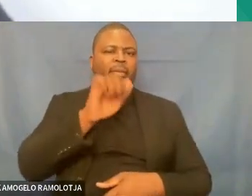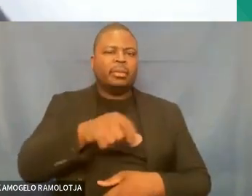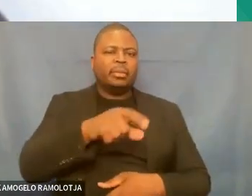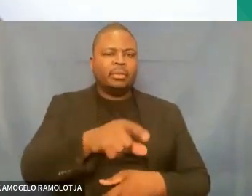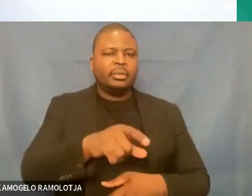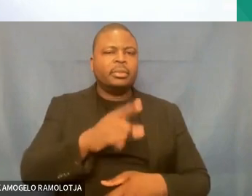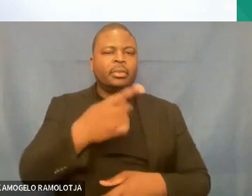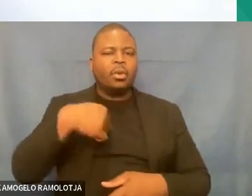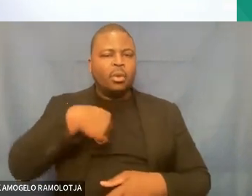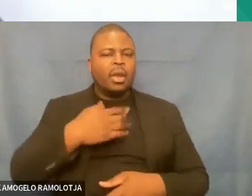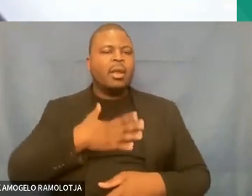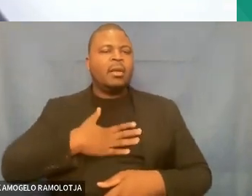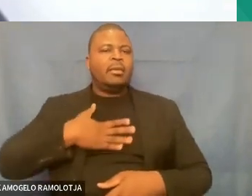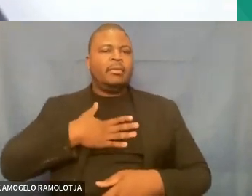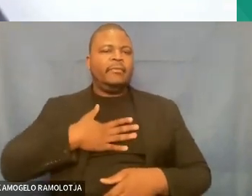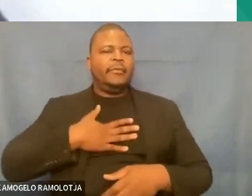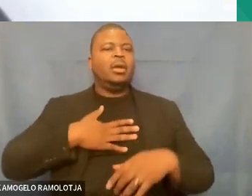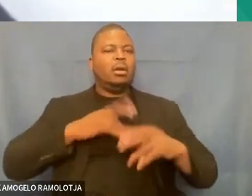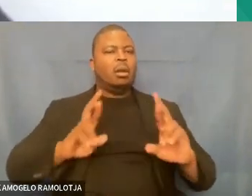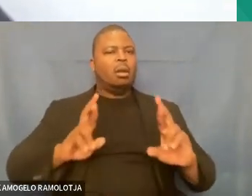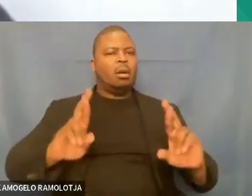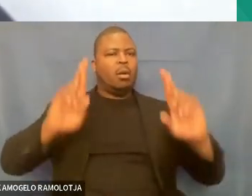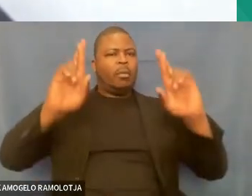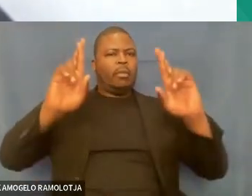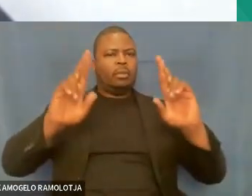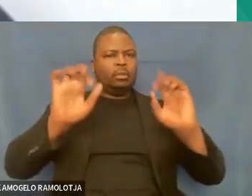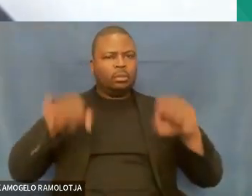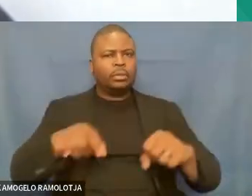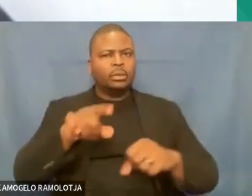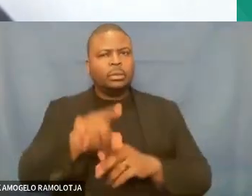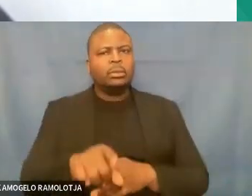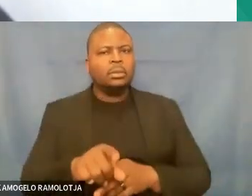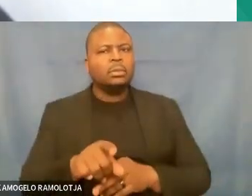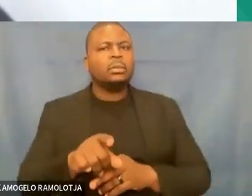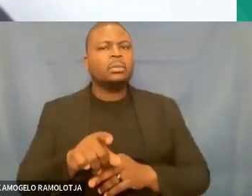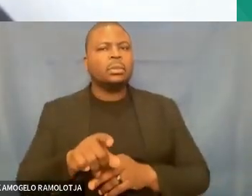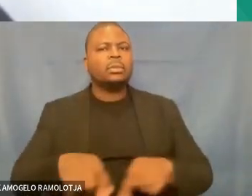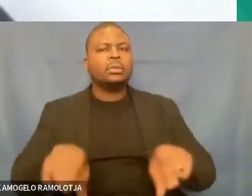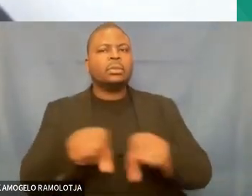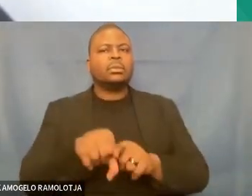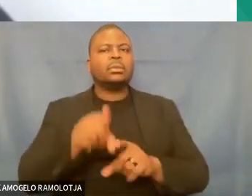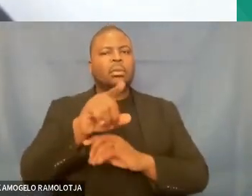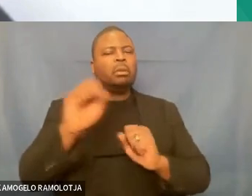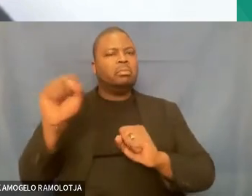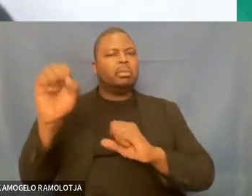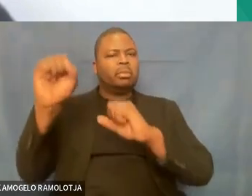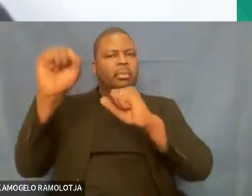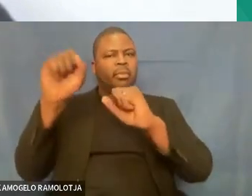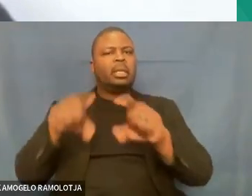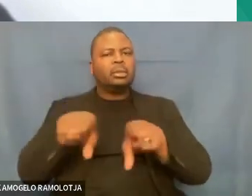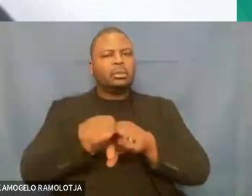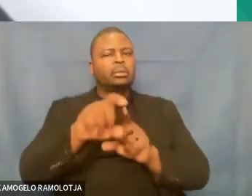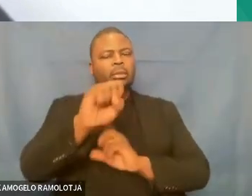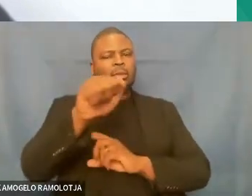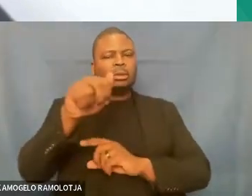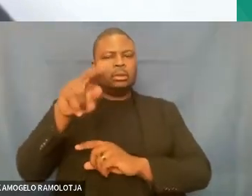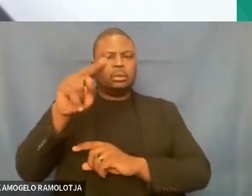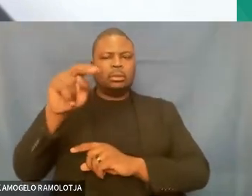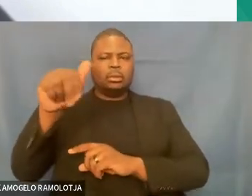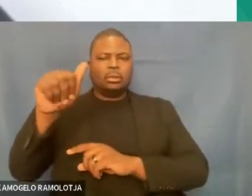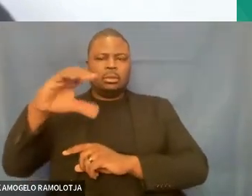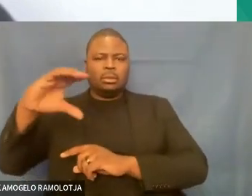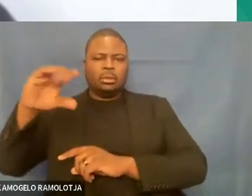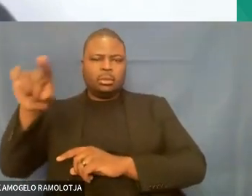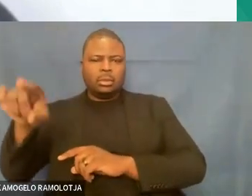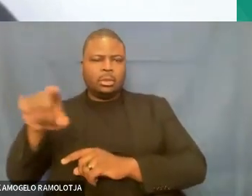more hopeful, seeing the strides that have been made by the SANAC as well as by other institutions in